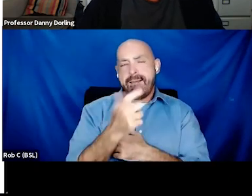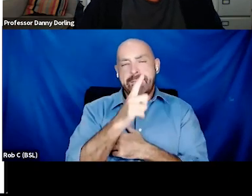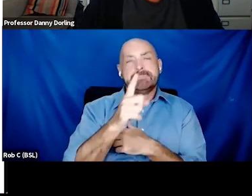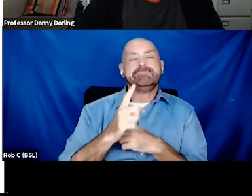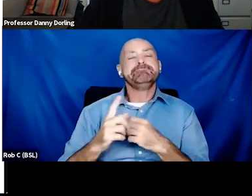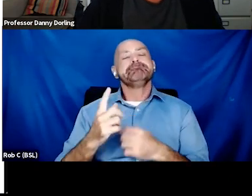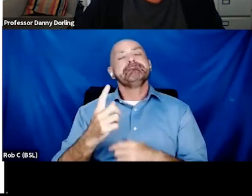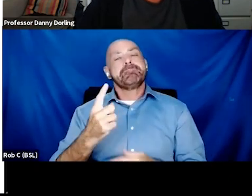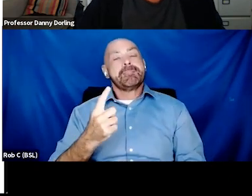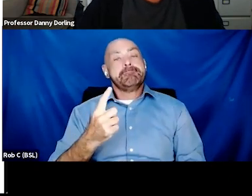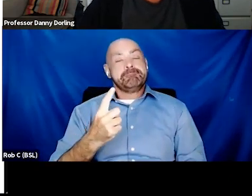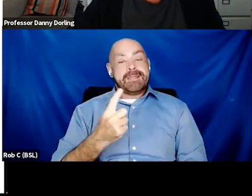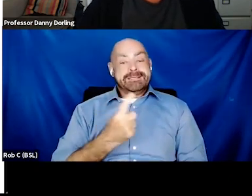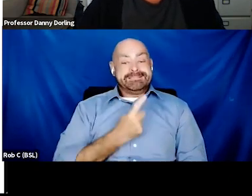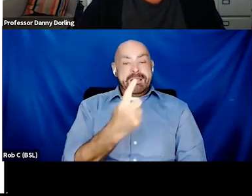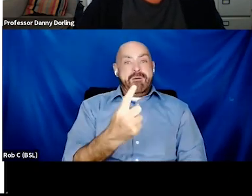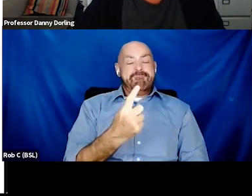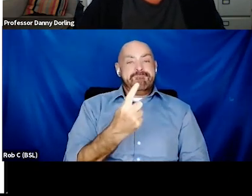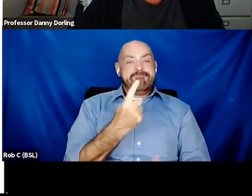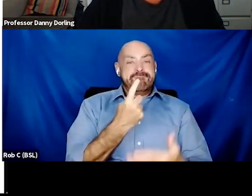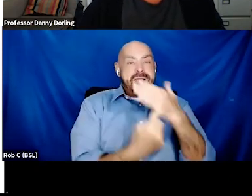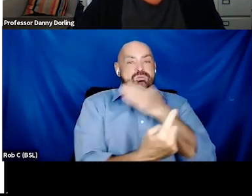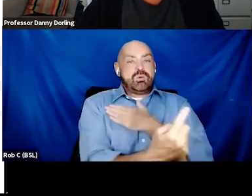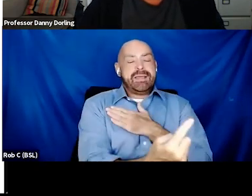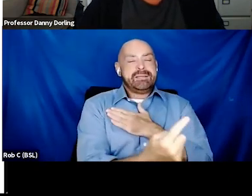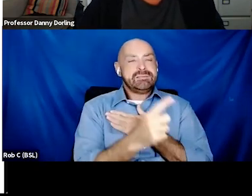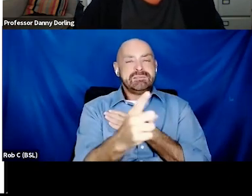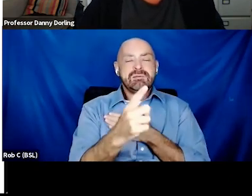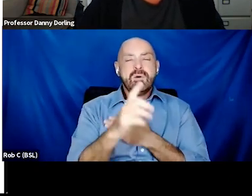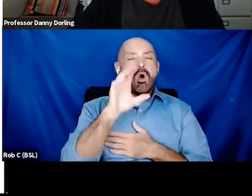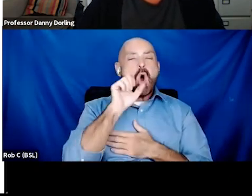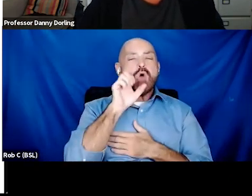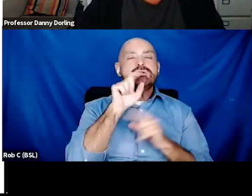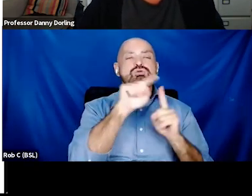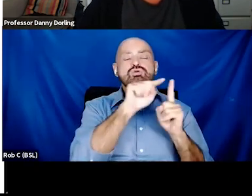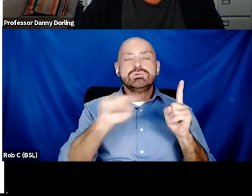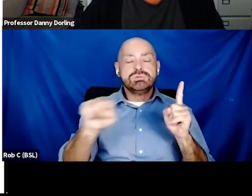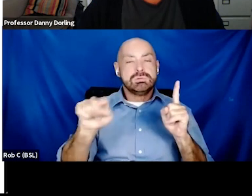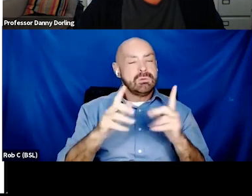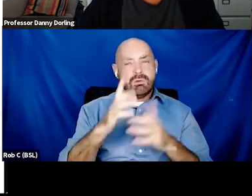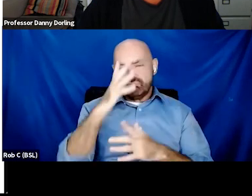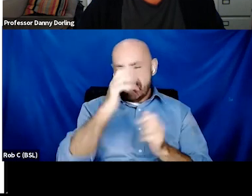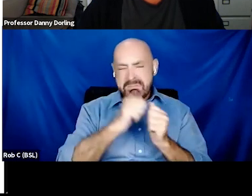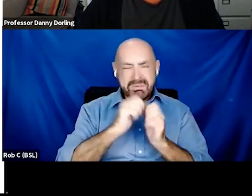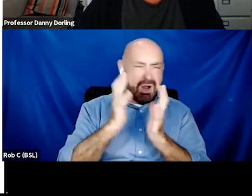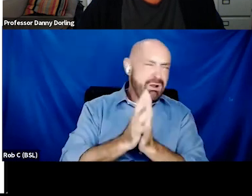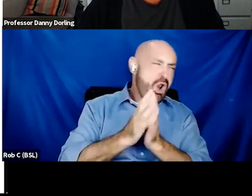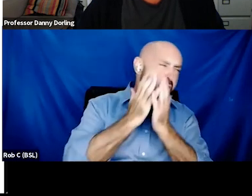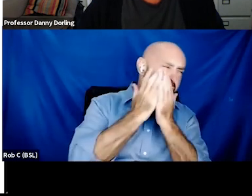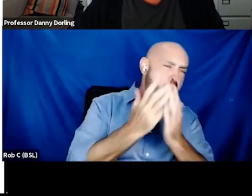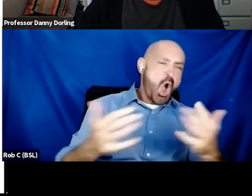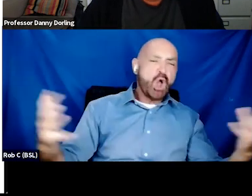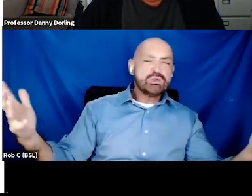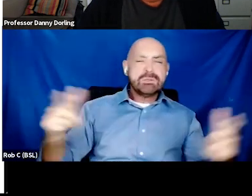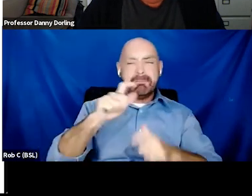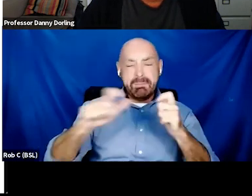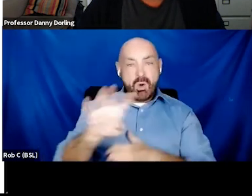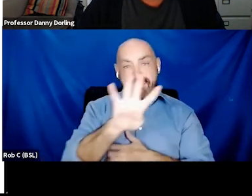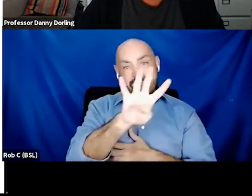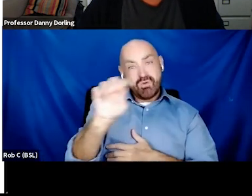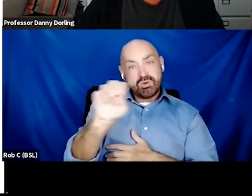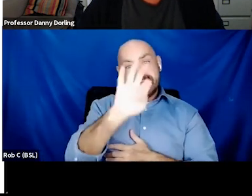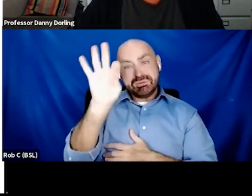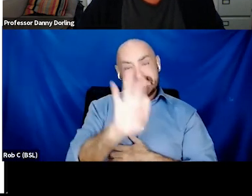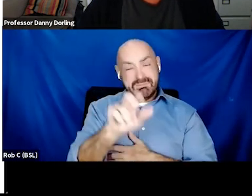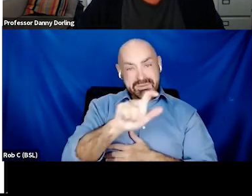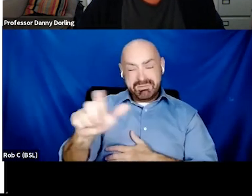Self-isolating. This is the orange line, and we often forget what huge proportions of people self-isolated. 40% of the